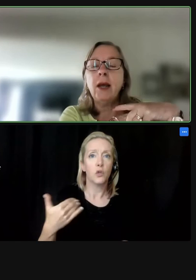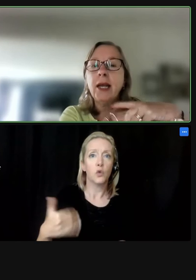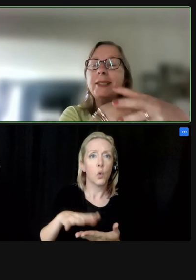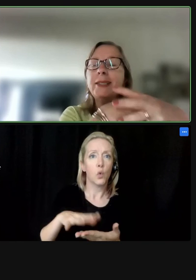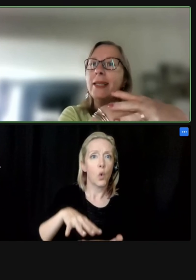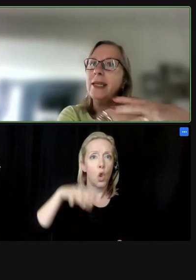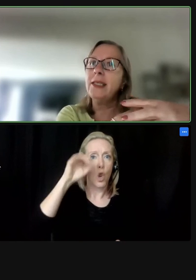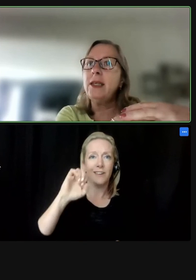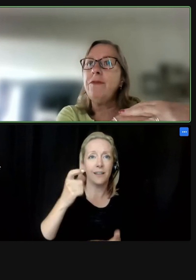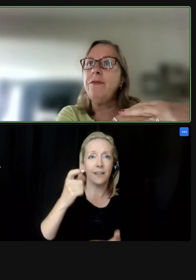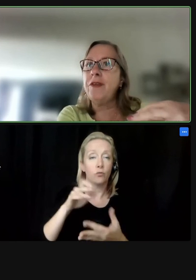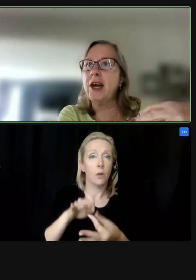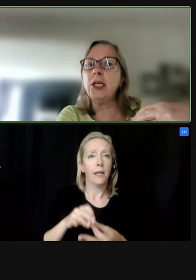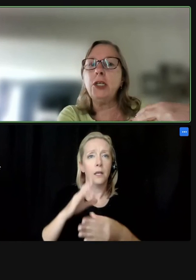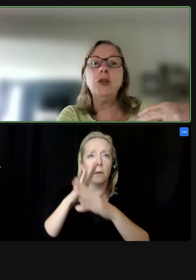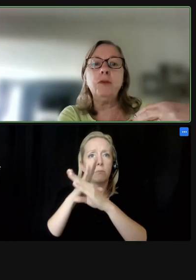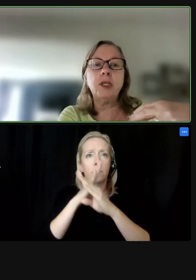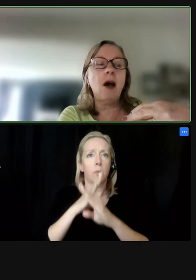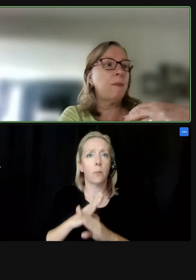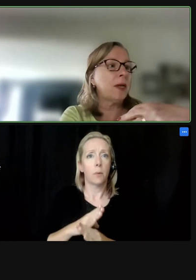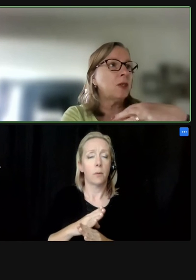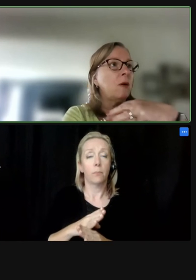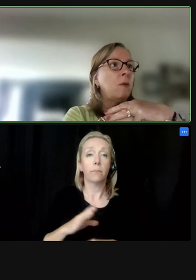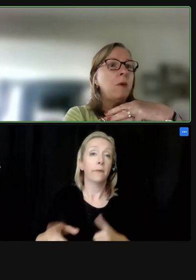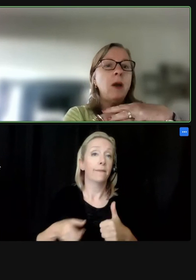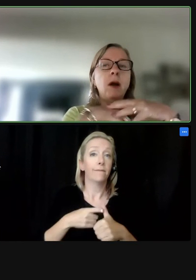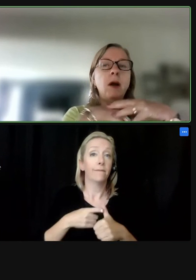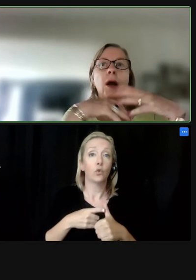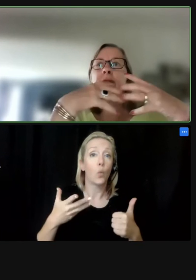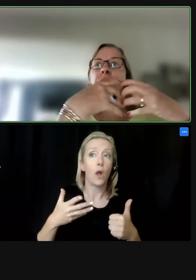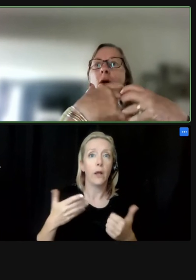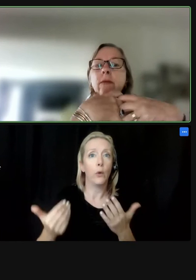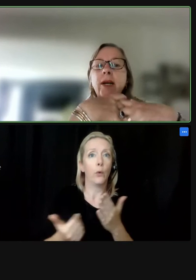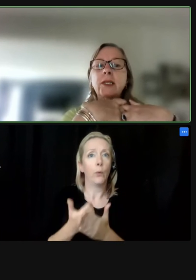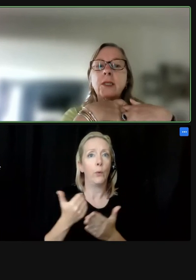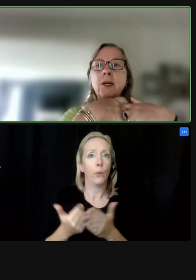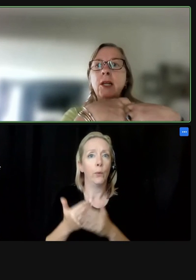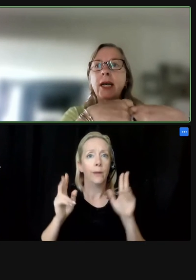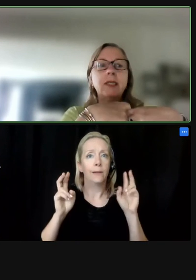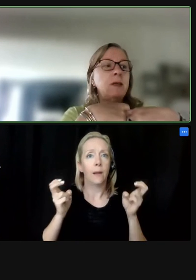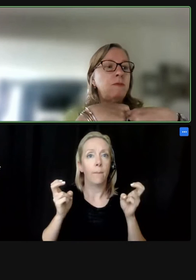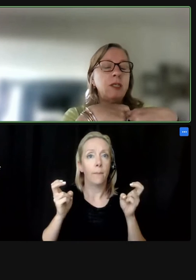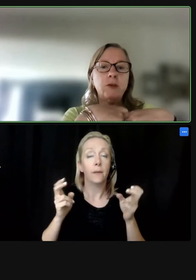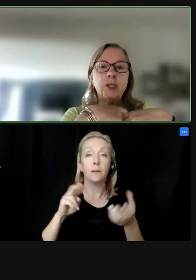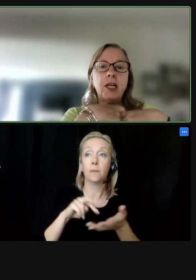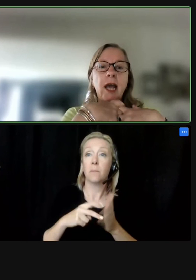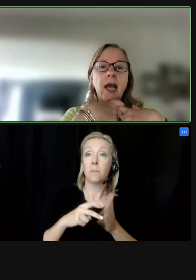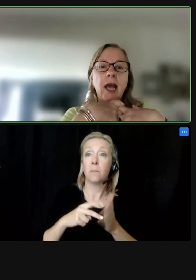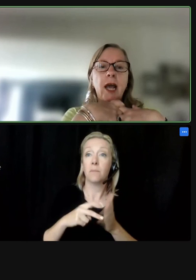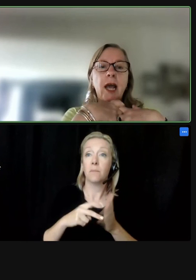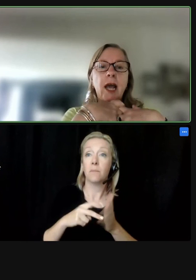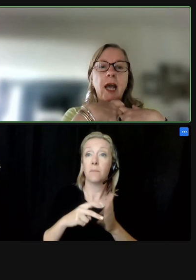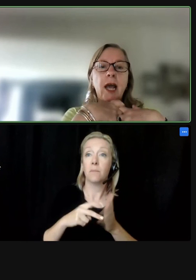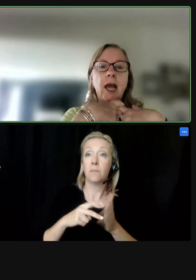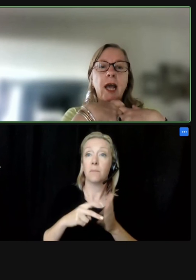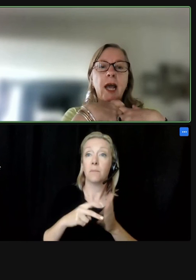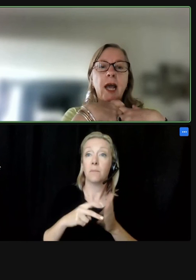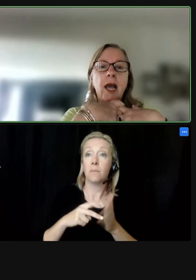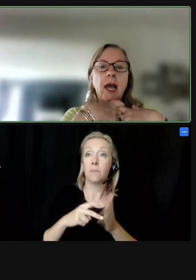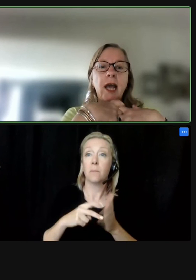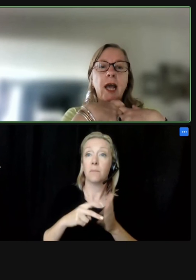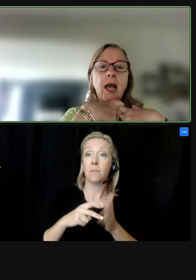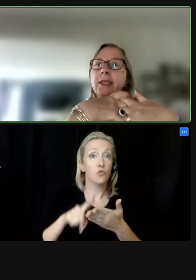that, like I said, this is a fairly new topic. And so as far as collecting research data, like I said, it